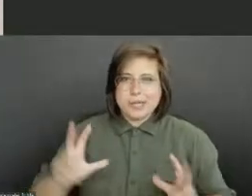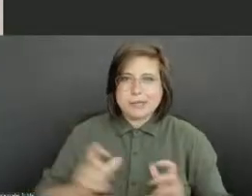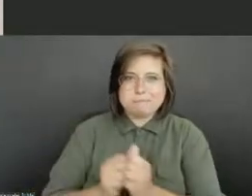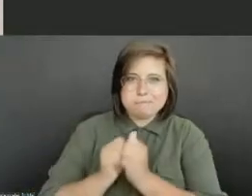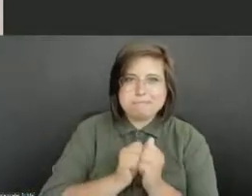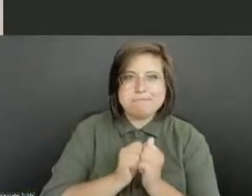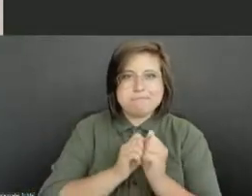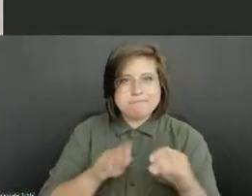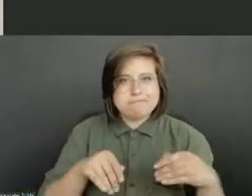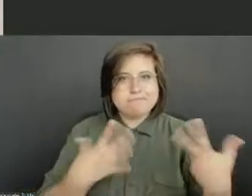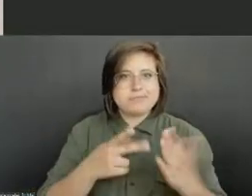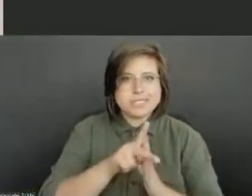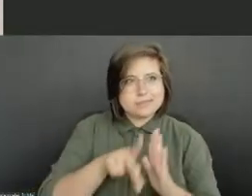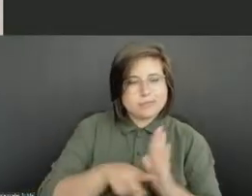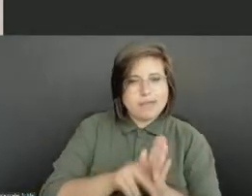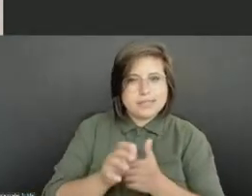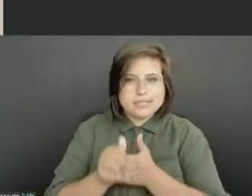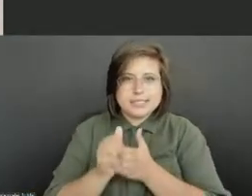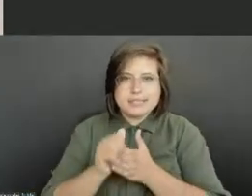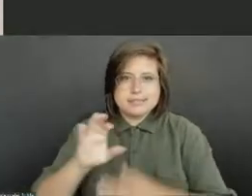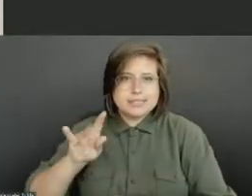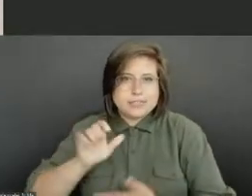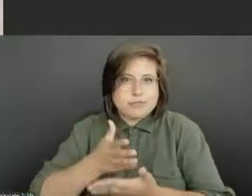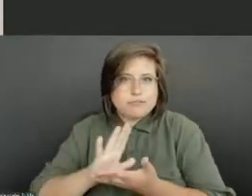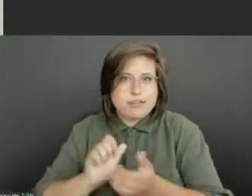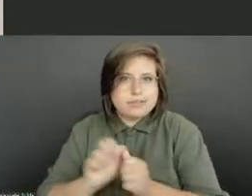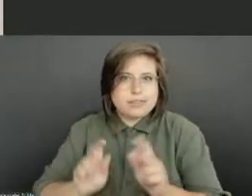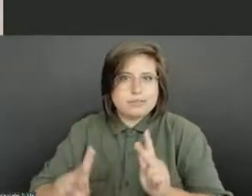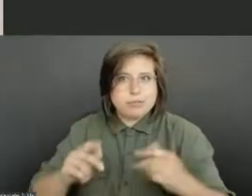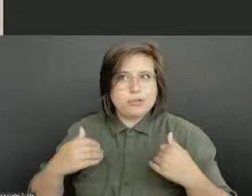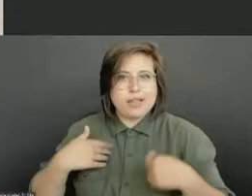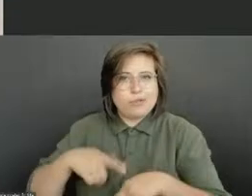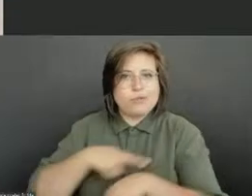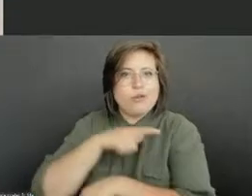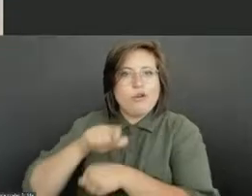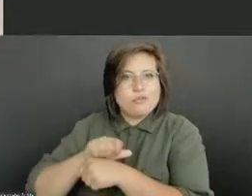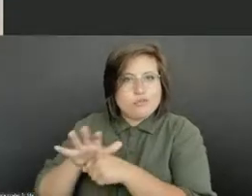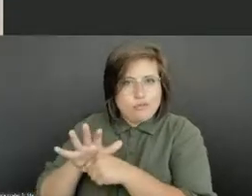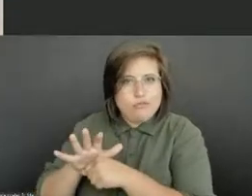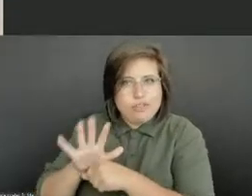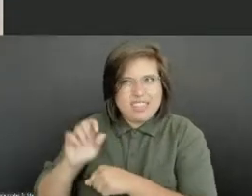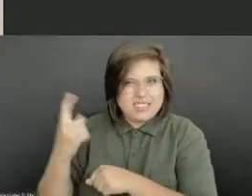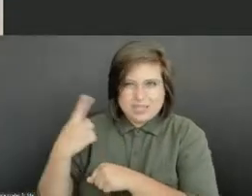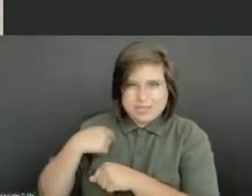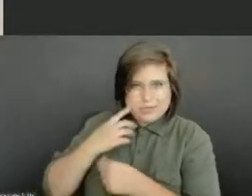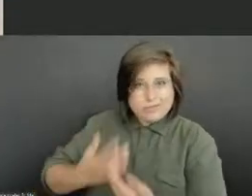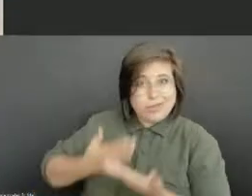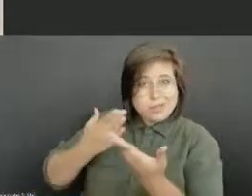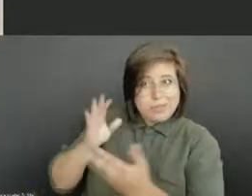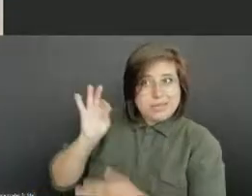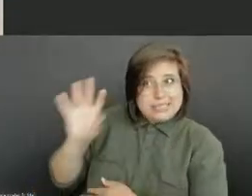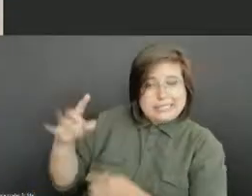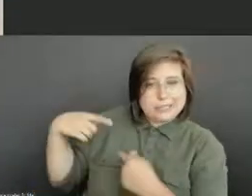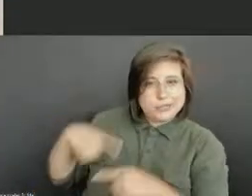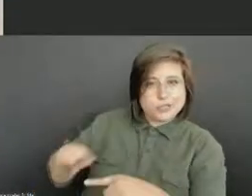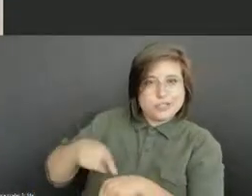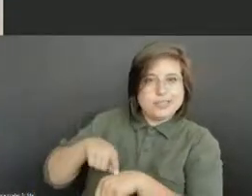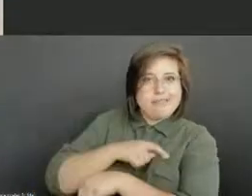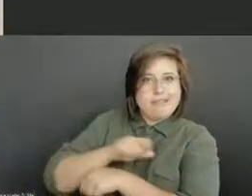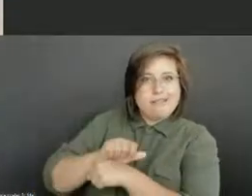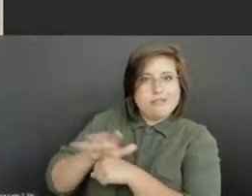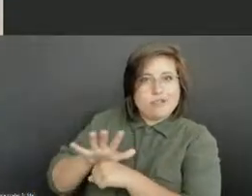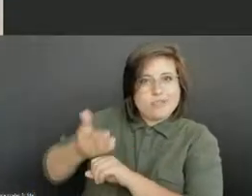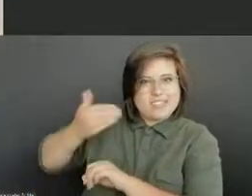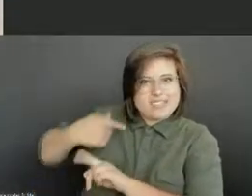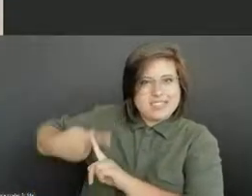civil rights for people with long COVID, which was something that we had recommended during our long COVID sprint last